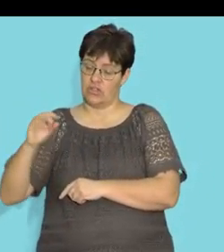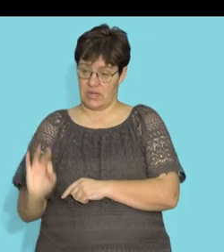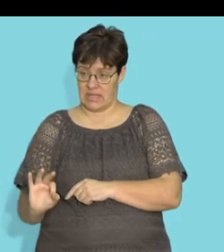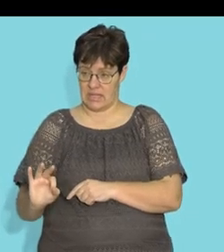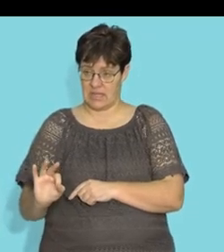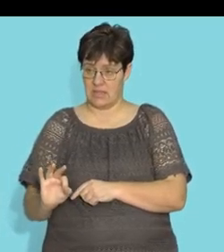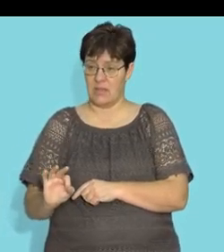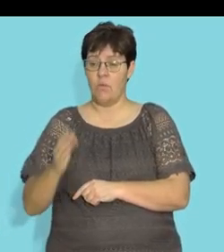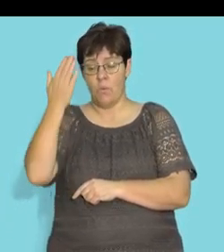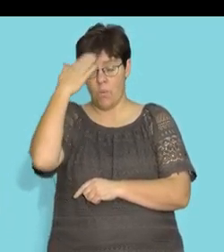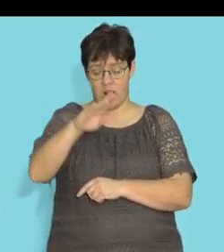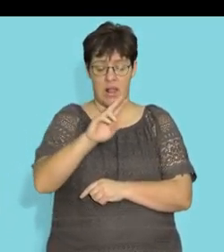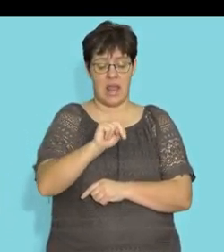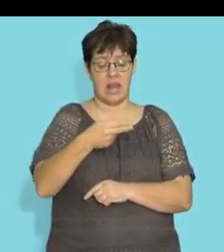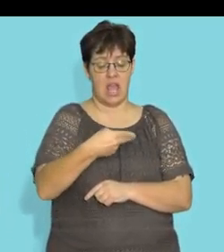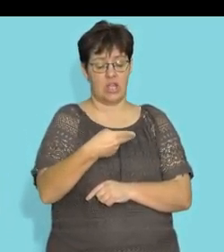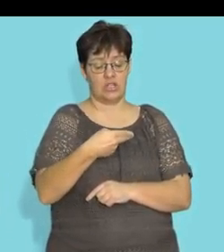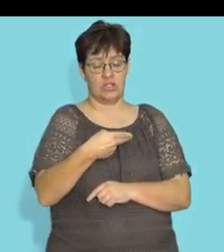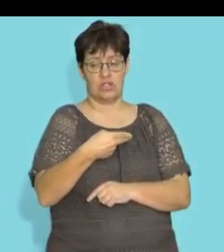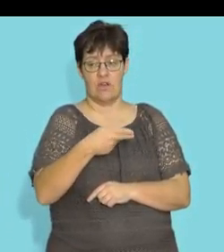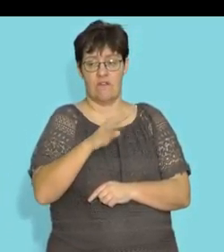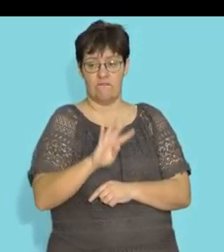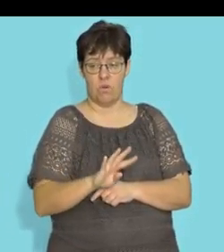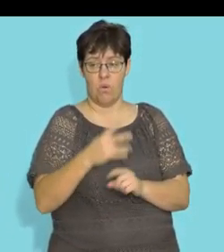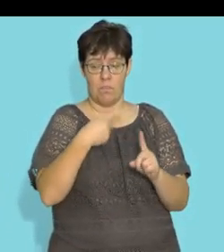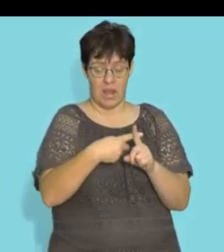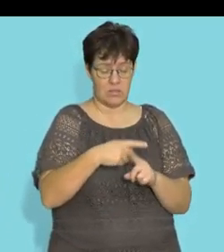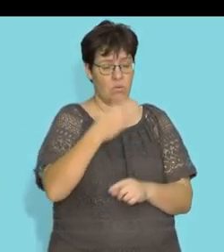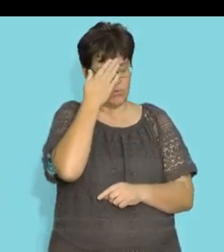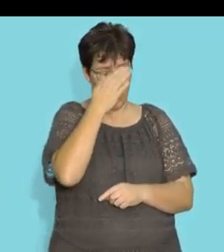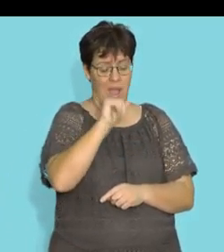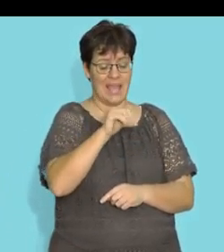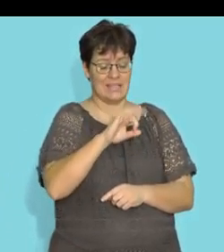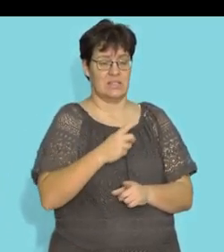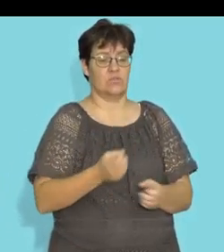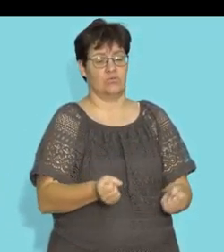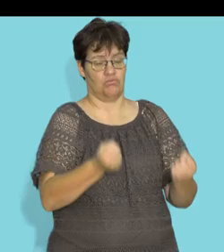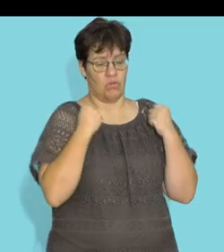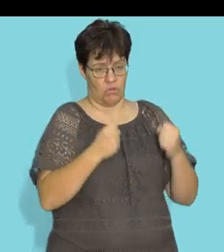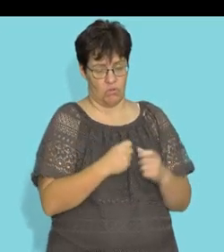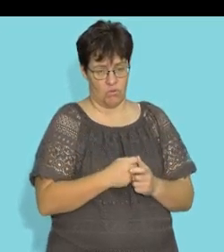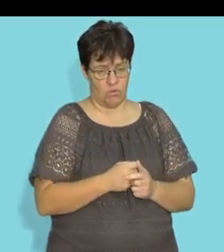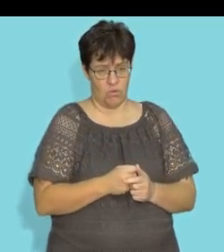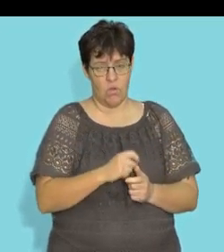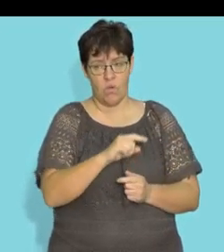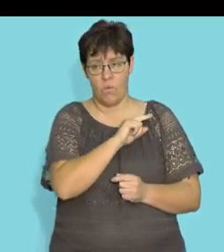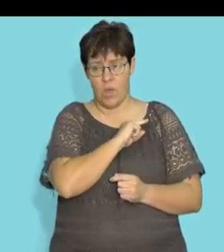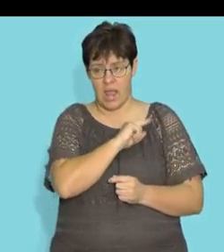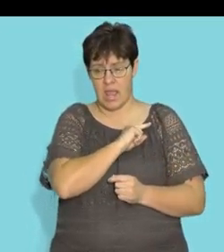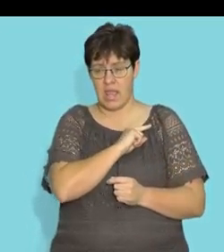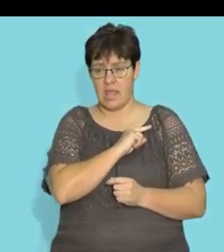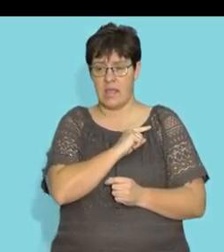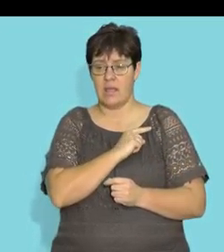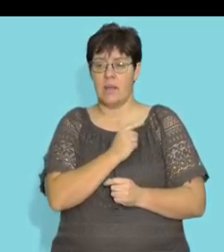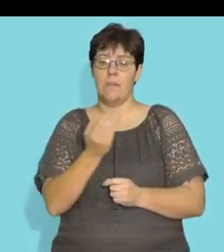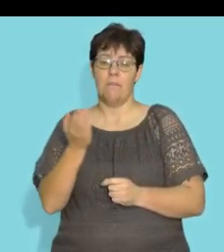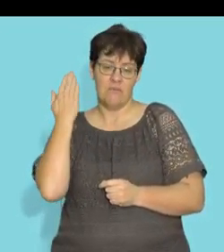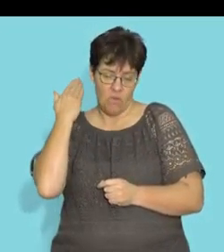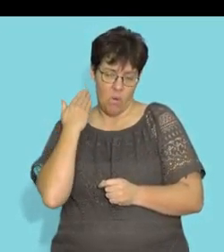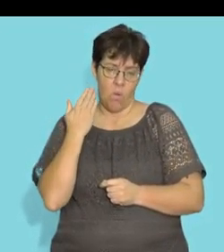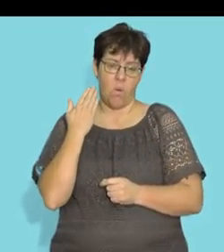Right. So ammonium chloride dissolves in the water. Here we see the reaction. It forms hydronium